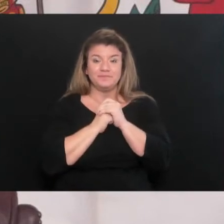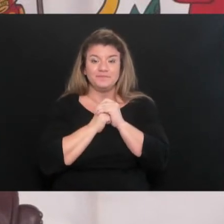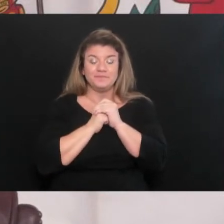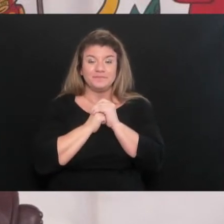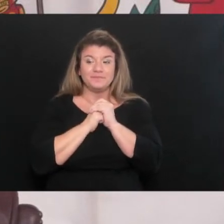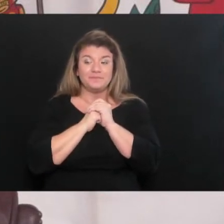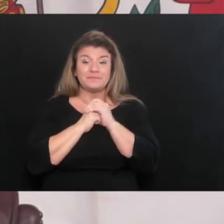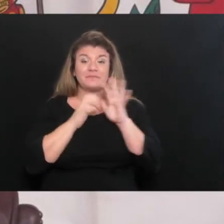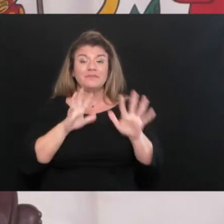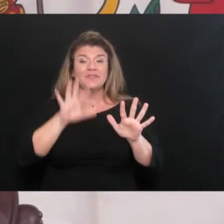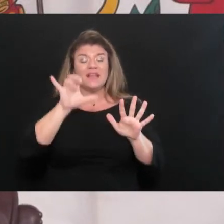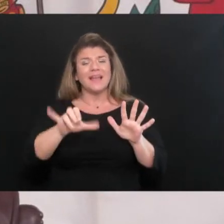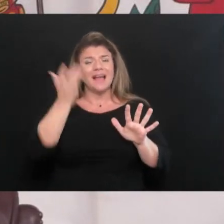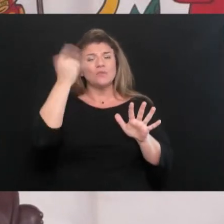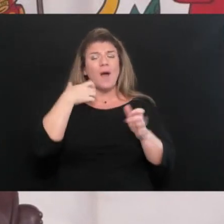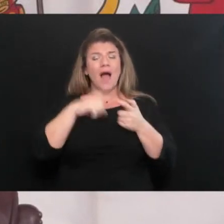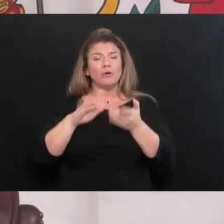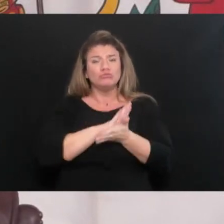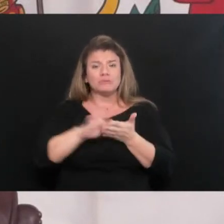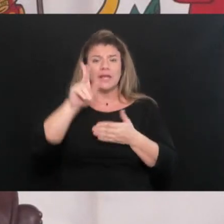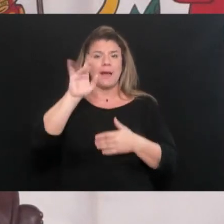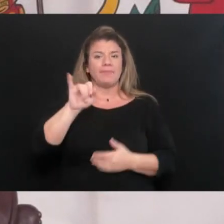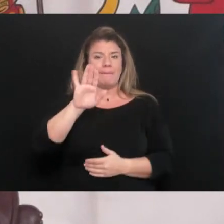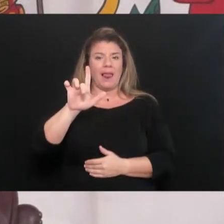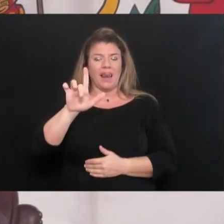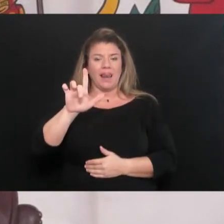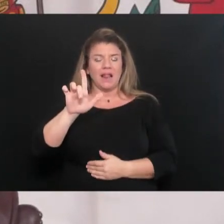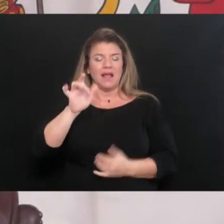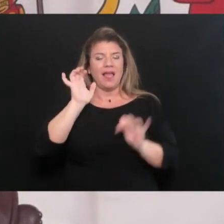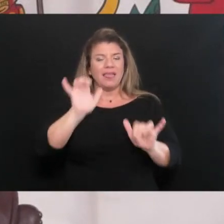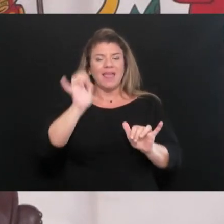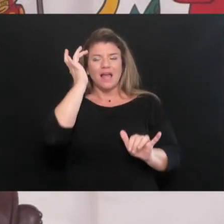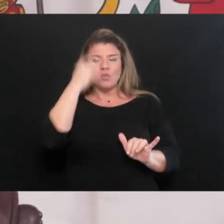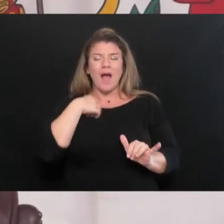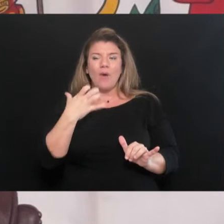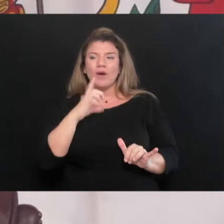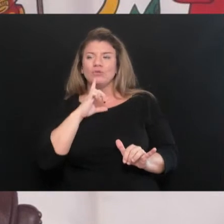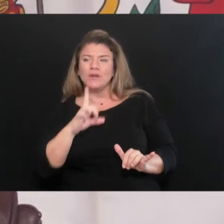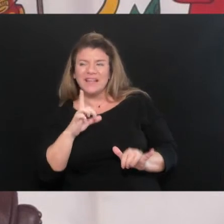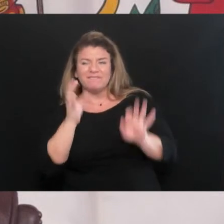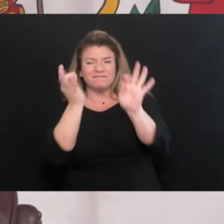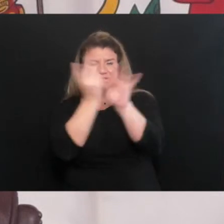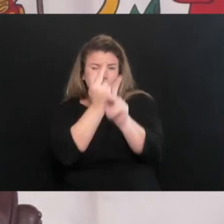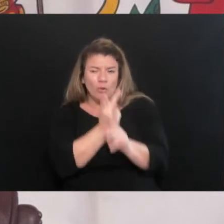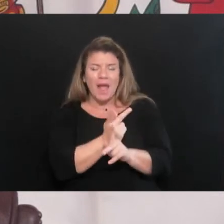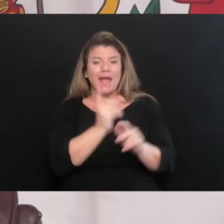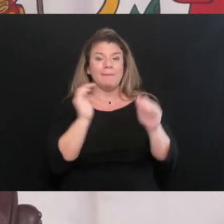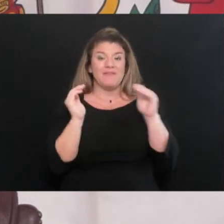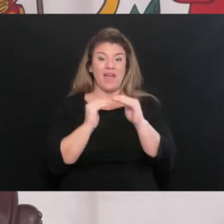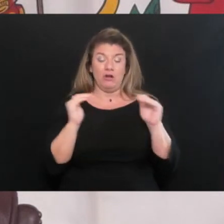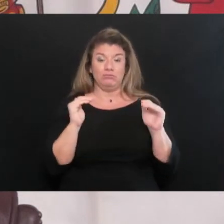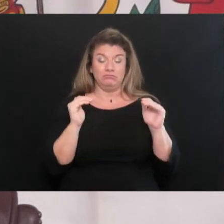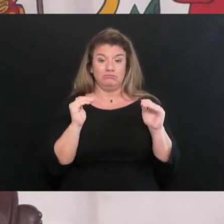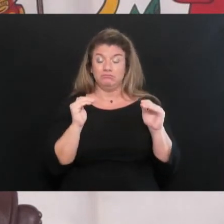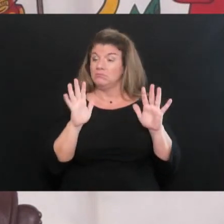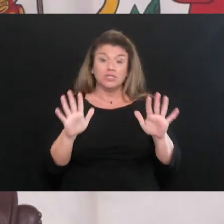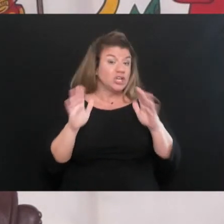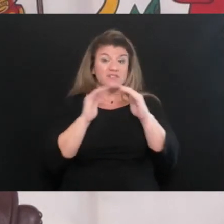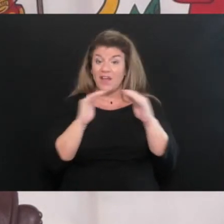I'm trying to clean this up. That's why I'm trying to really thread the needle and be really fair, just